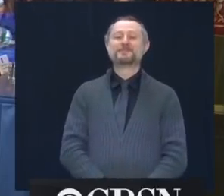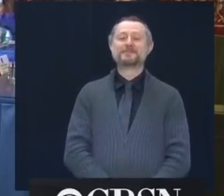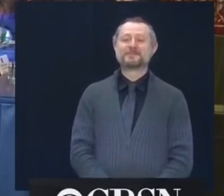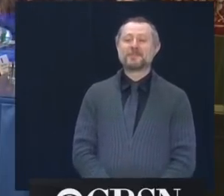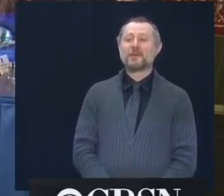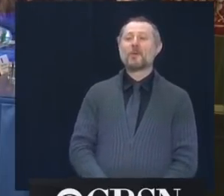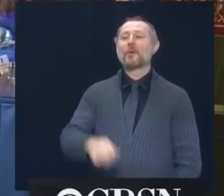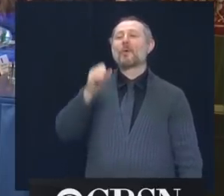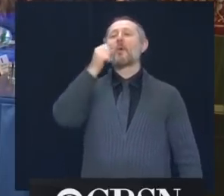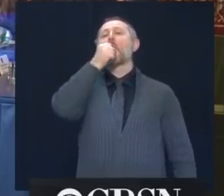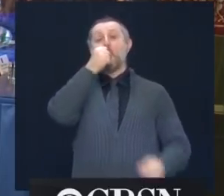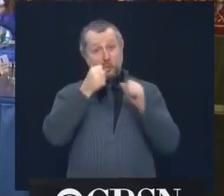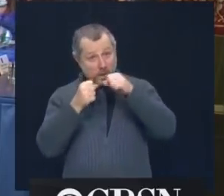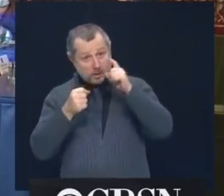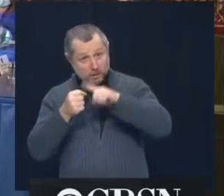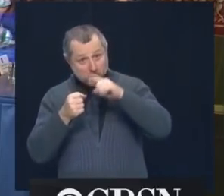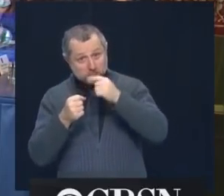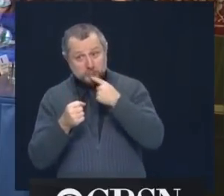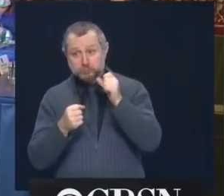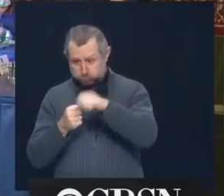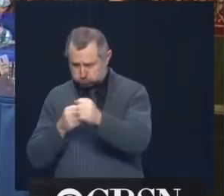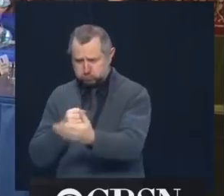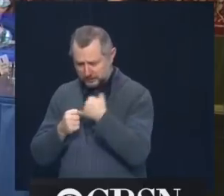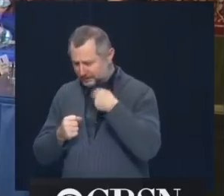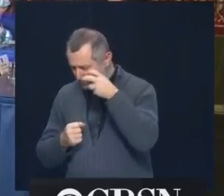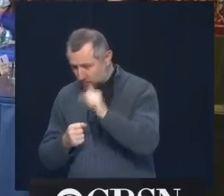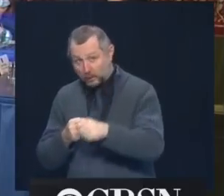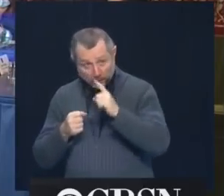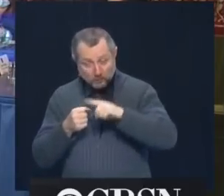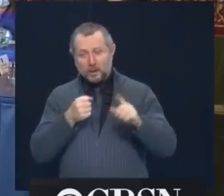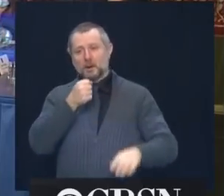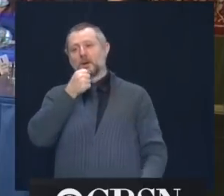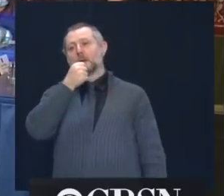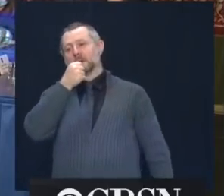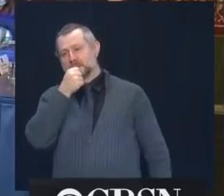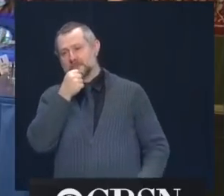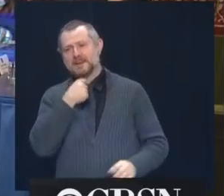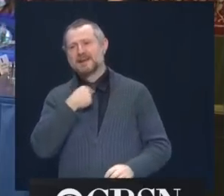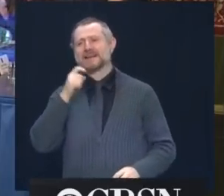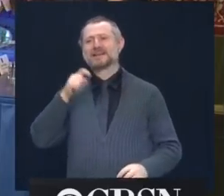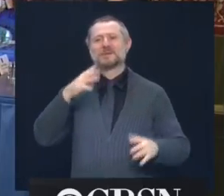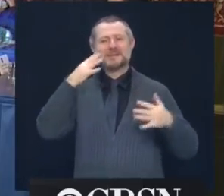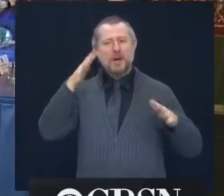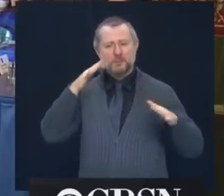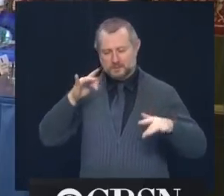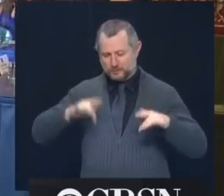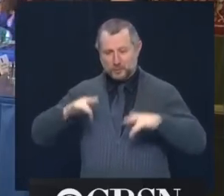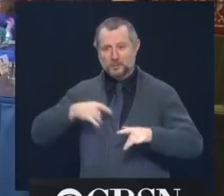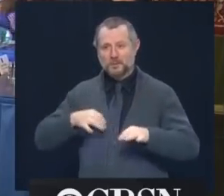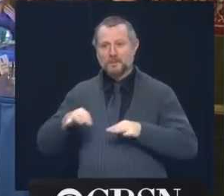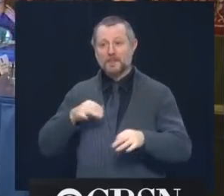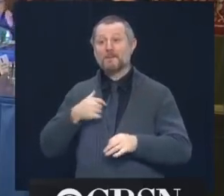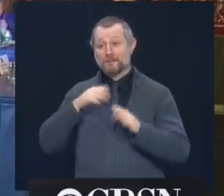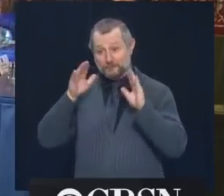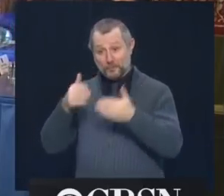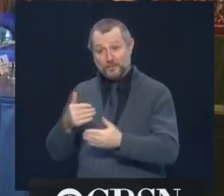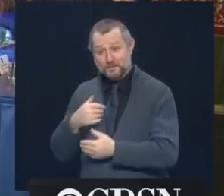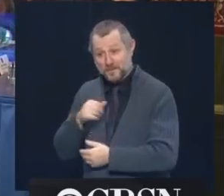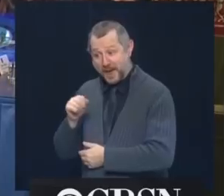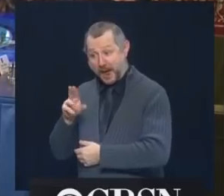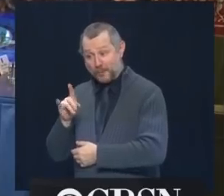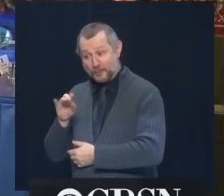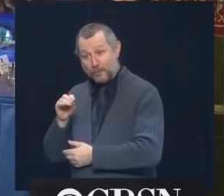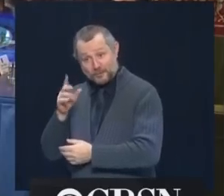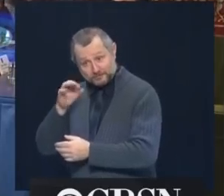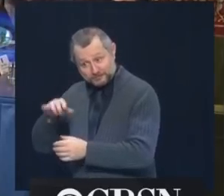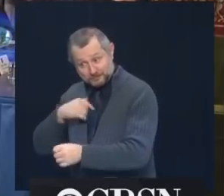Okay, now I'm here, right? Yep. I have to work through a soundboard. I only work in audio, so this should be easy for me, but it's